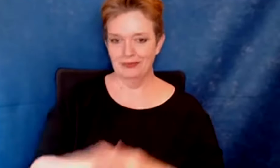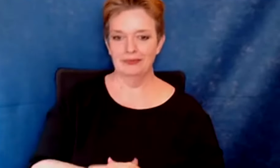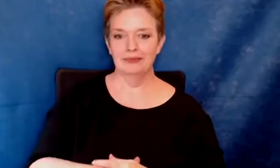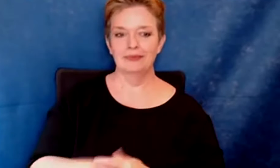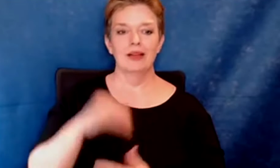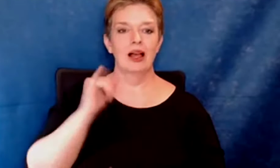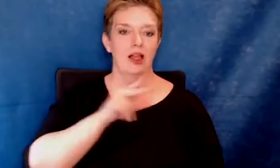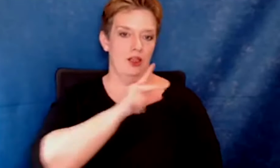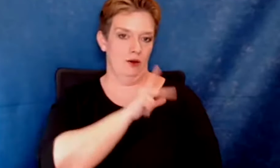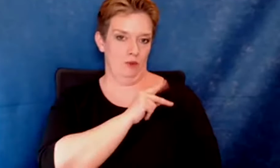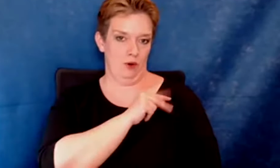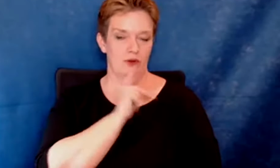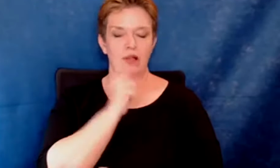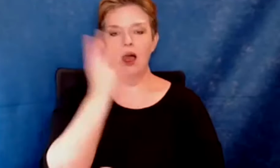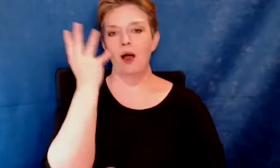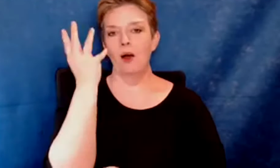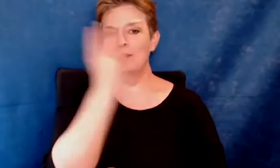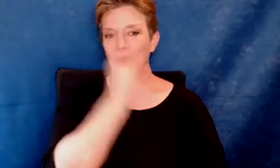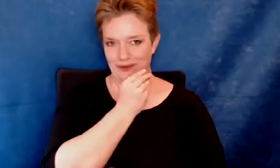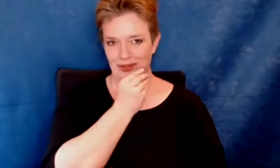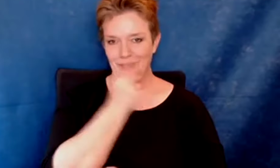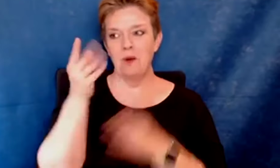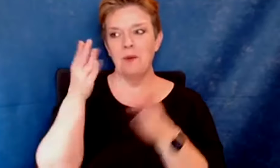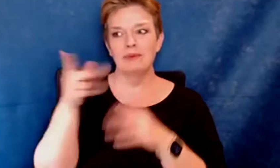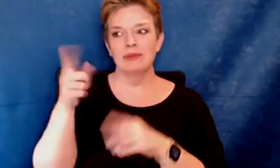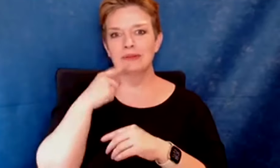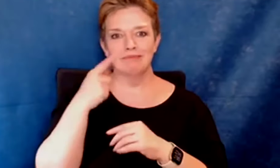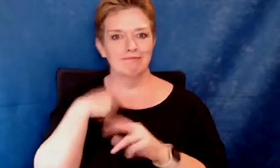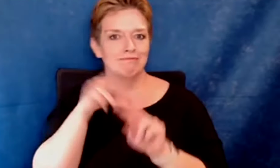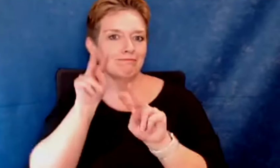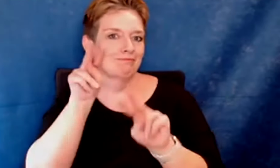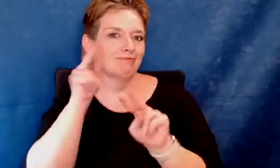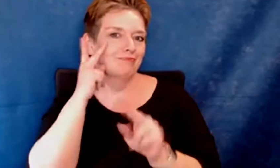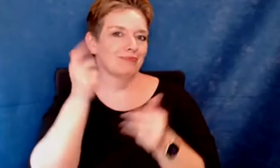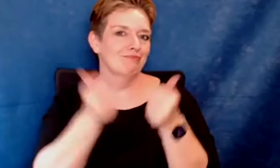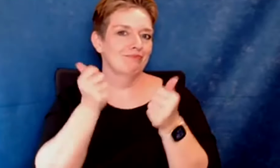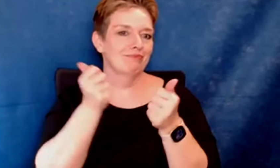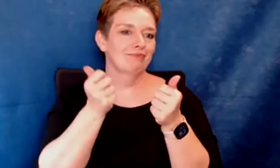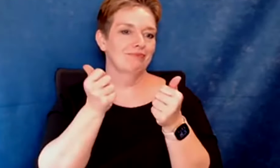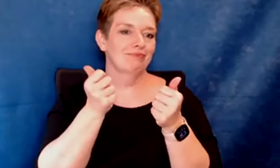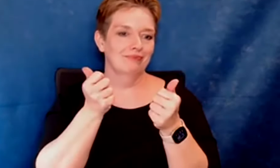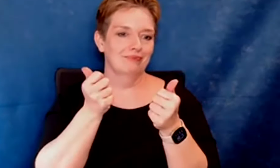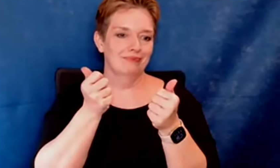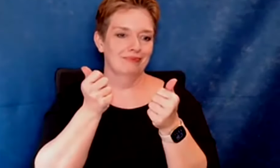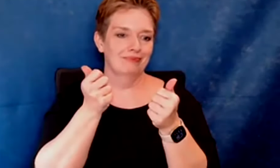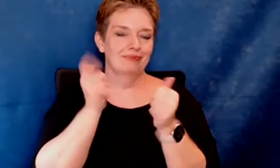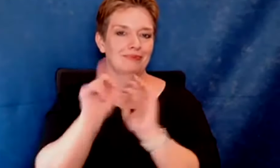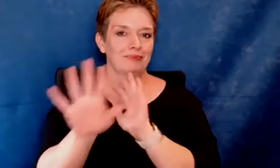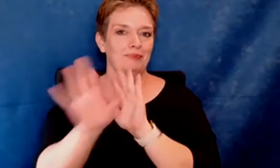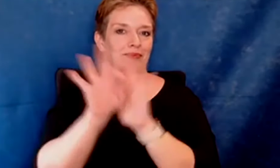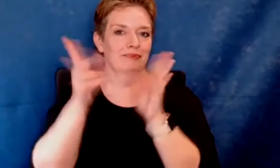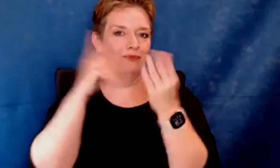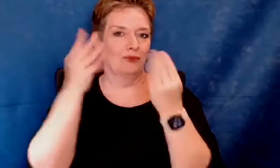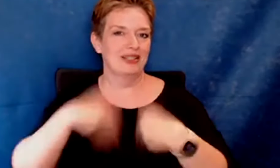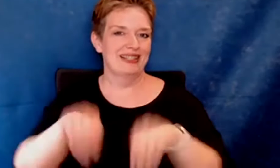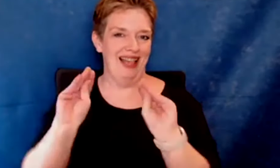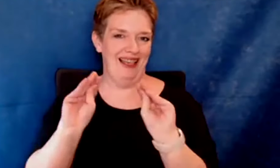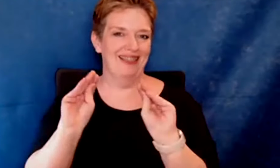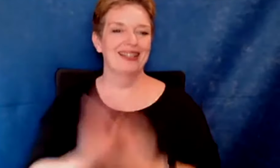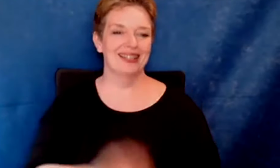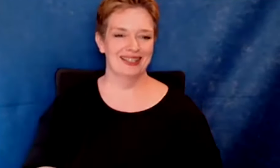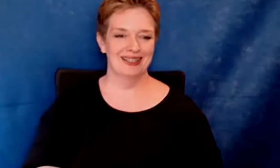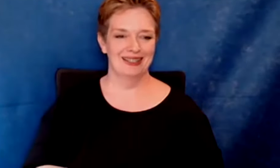are beautiful. I'm looking forward to seeing what is what is put on sale at the James Castle House,